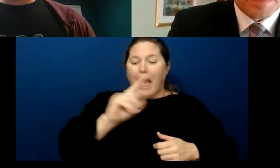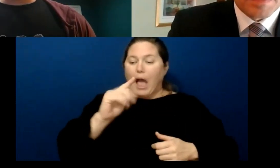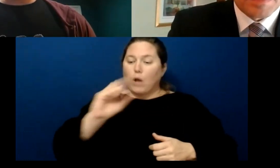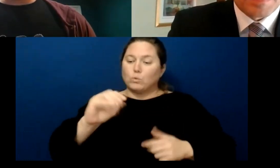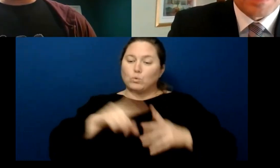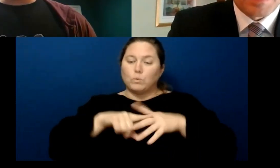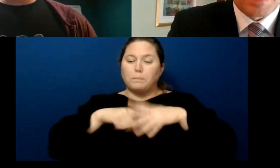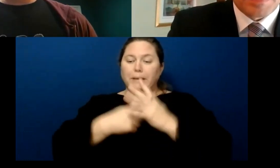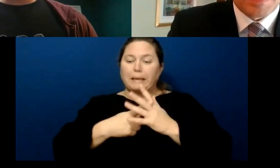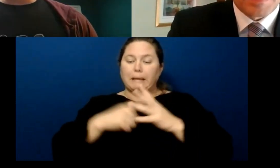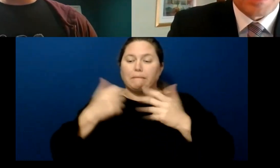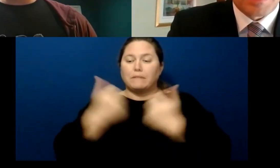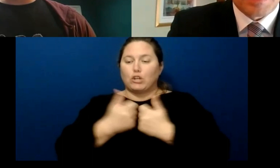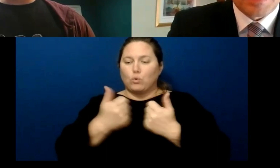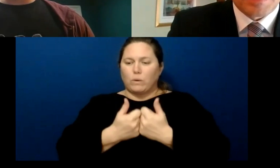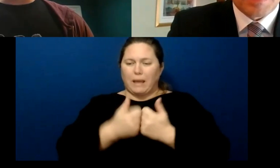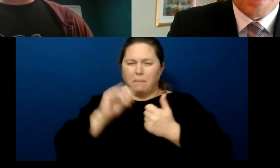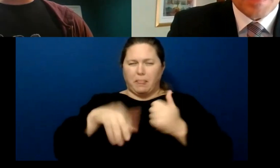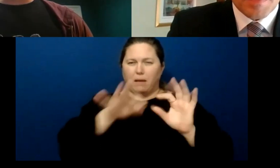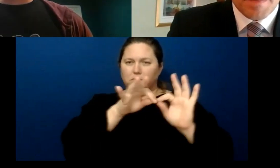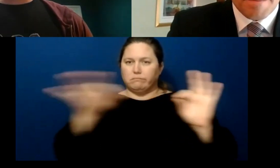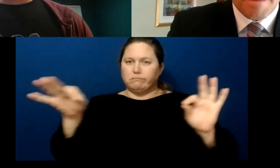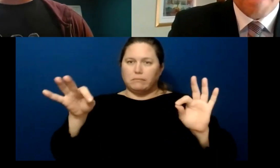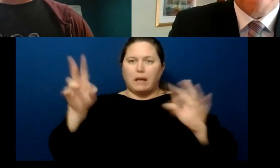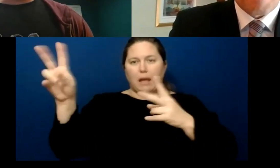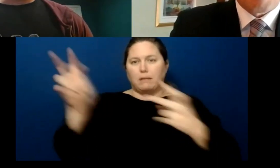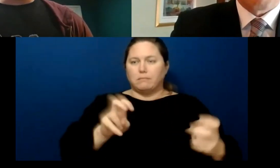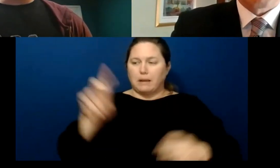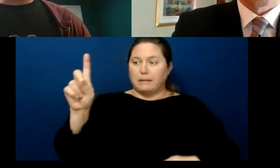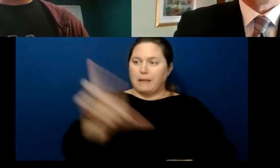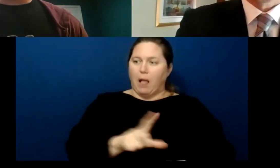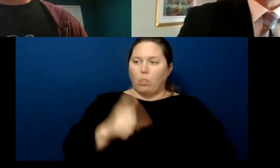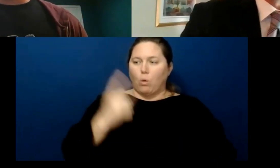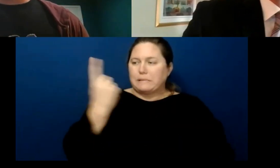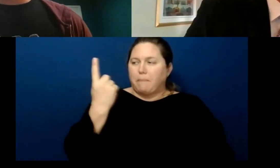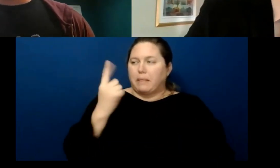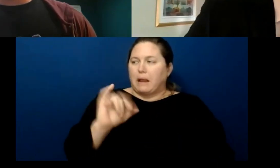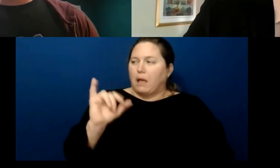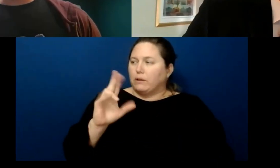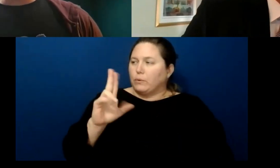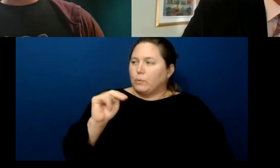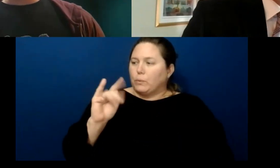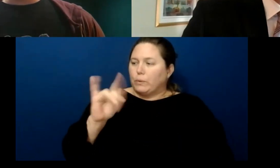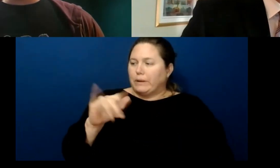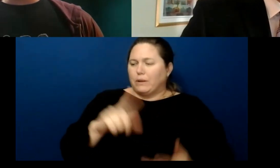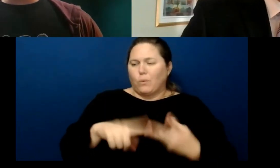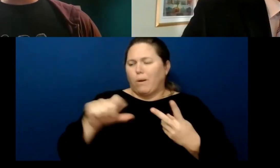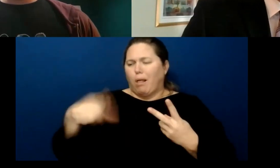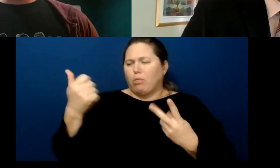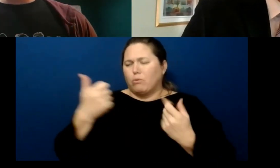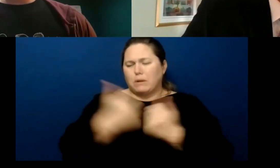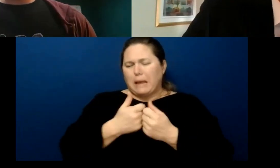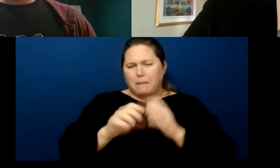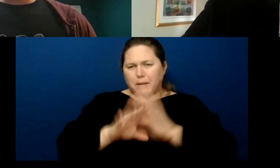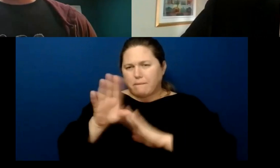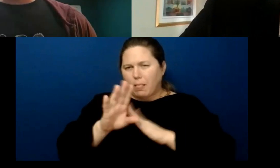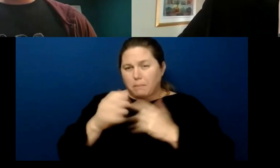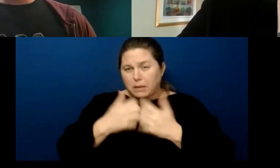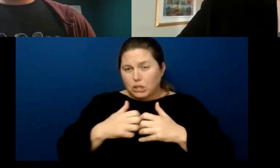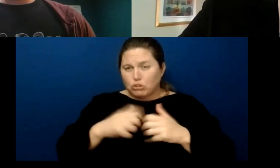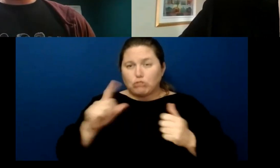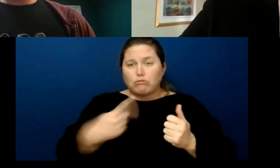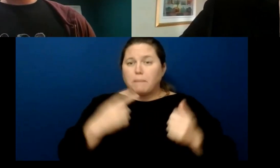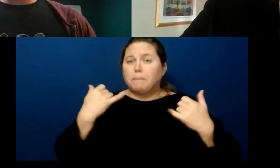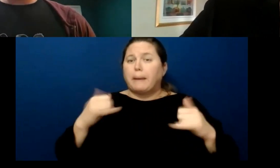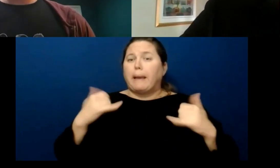that, and download something that's like Unity or one of those other game development engines, and just start playing